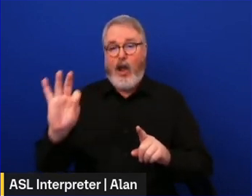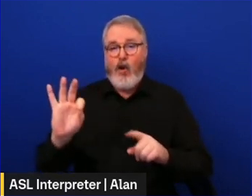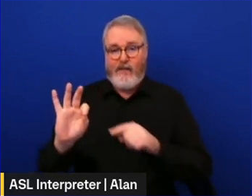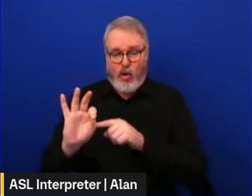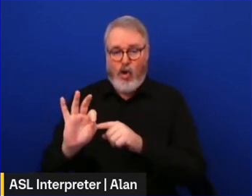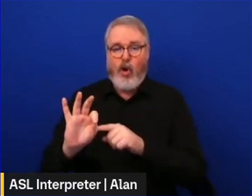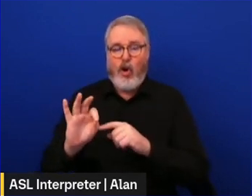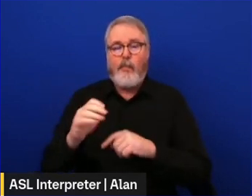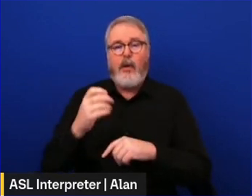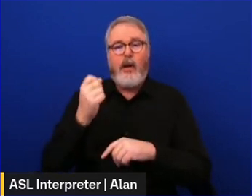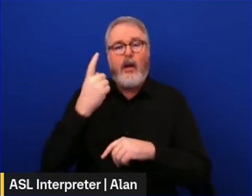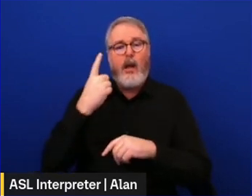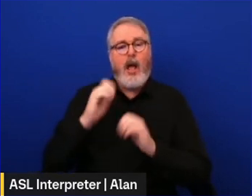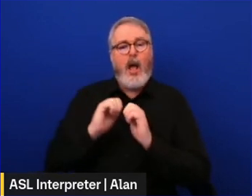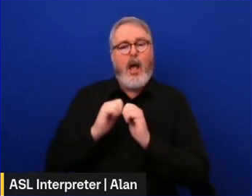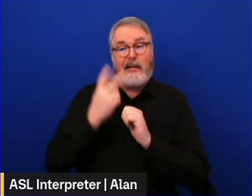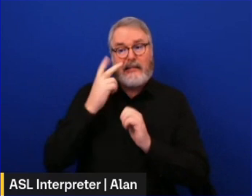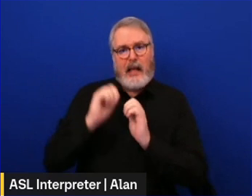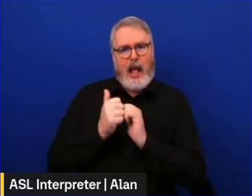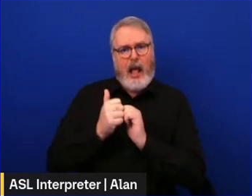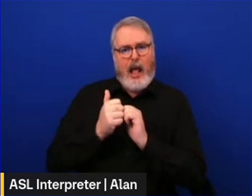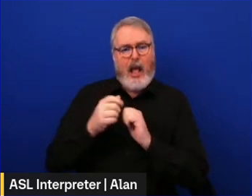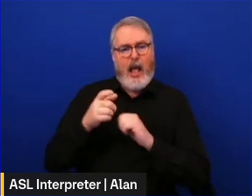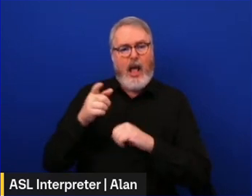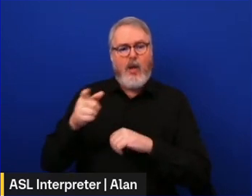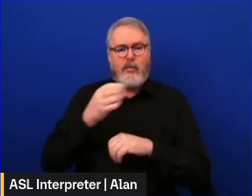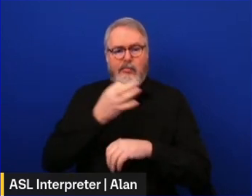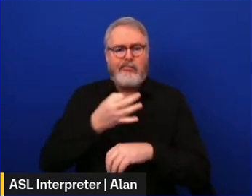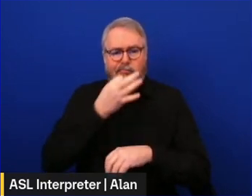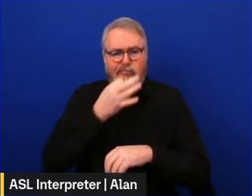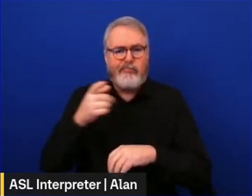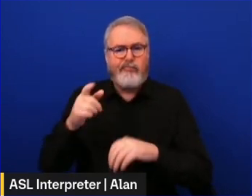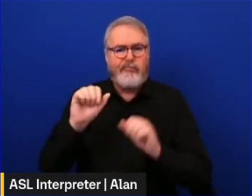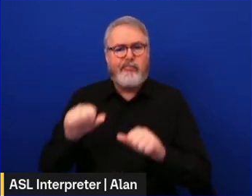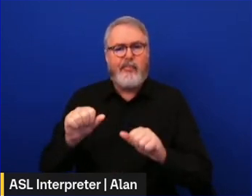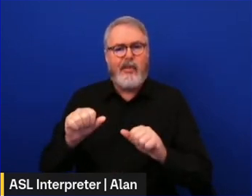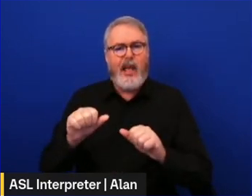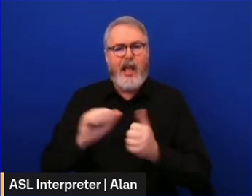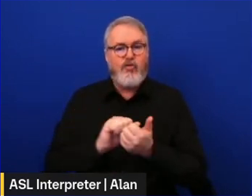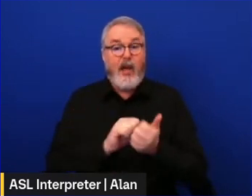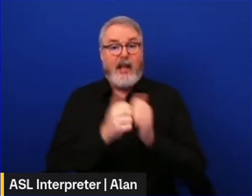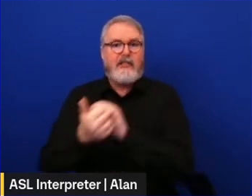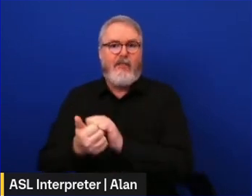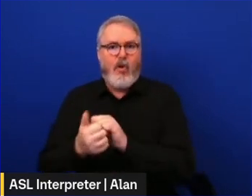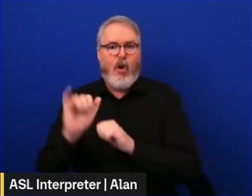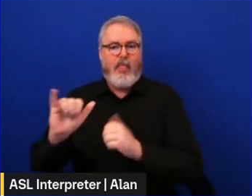to see how it can transform application